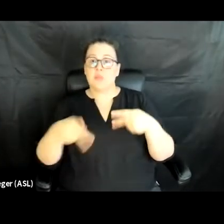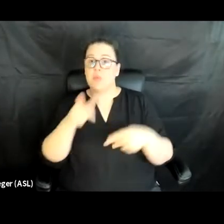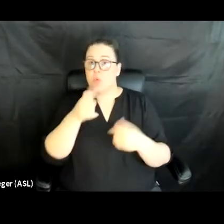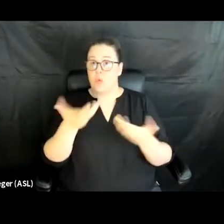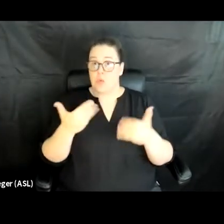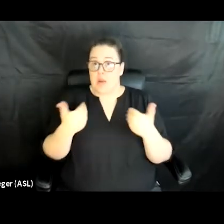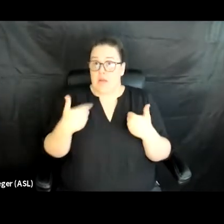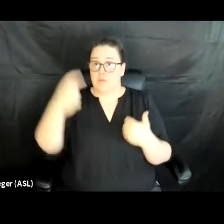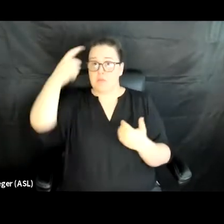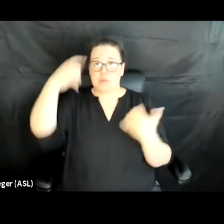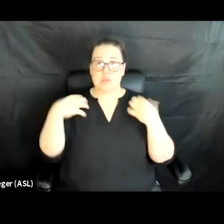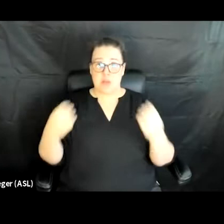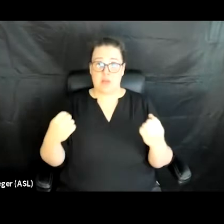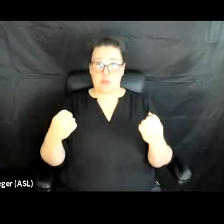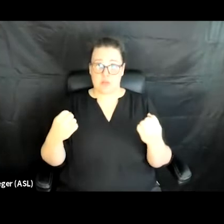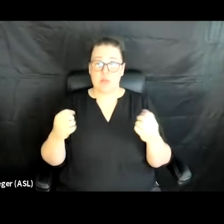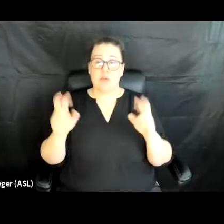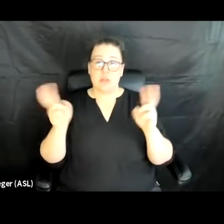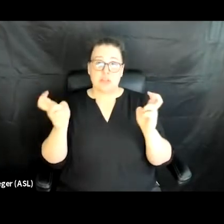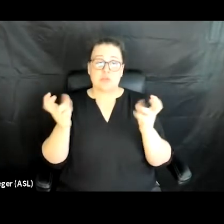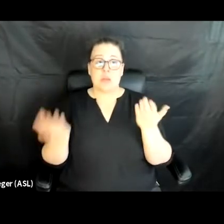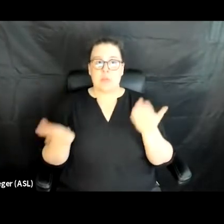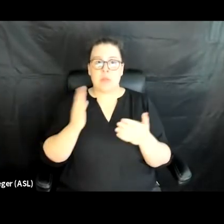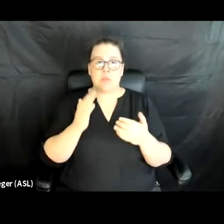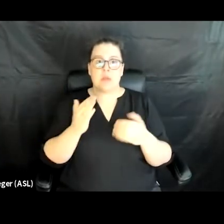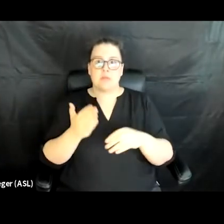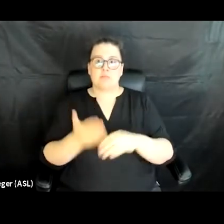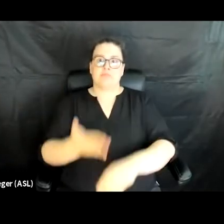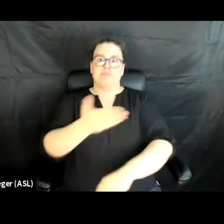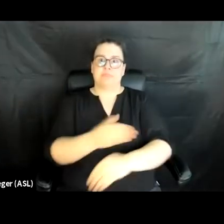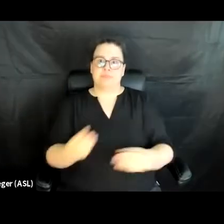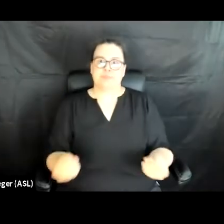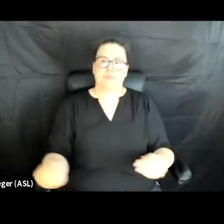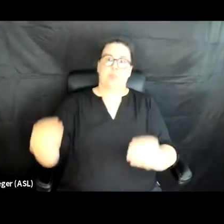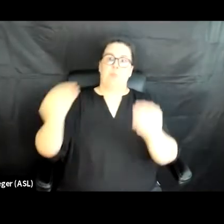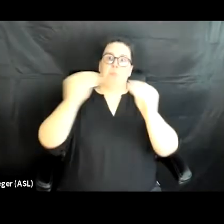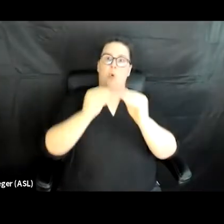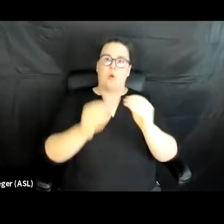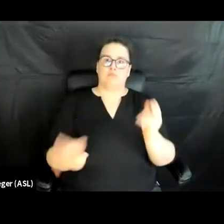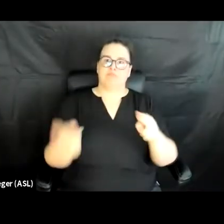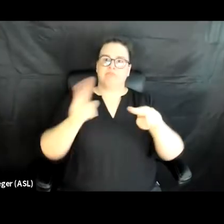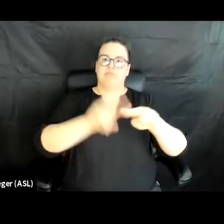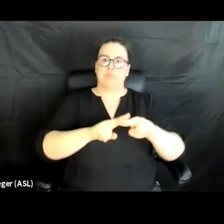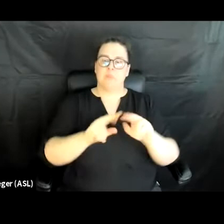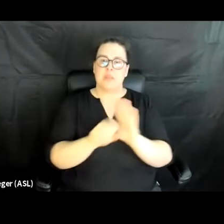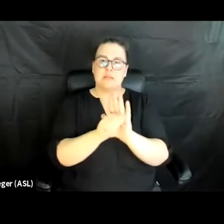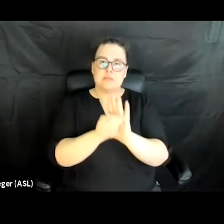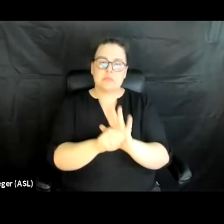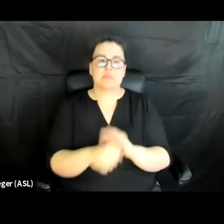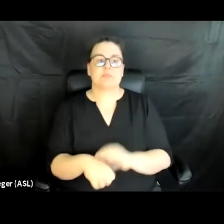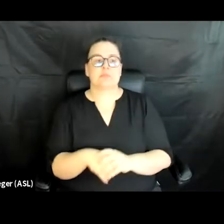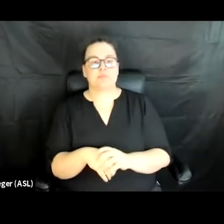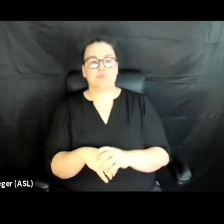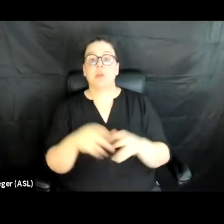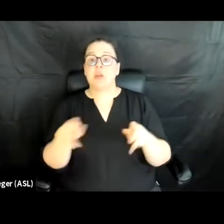health conditions may be experiencing an increase in symptoms. According to the Equal Employment Opportunity Commission, individuals